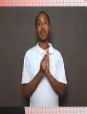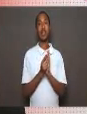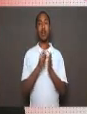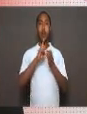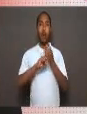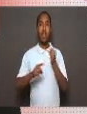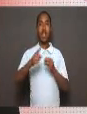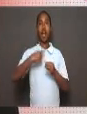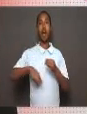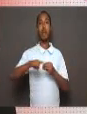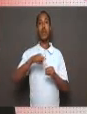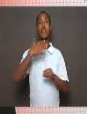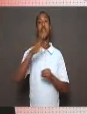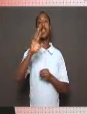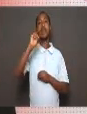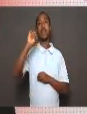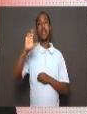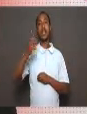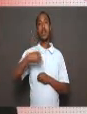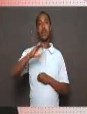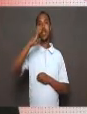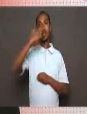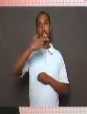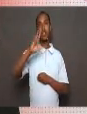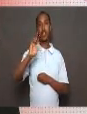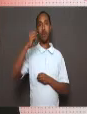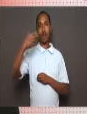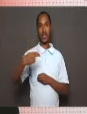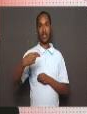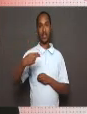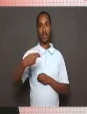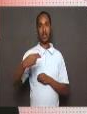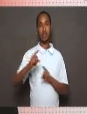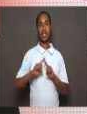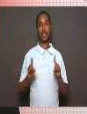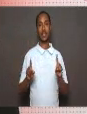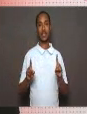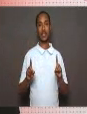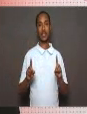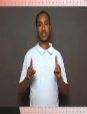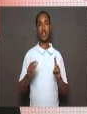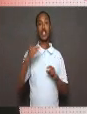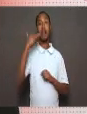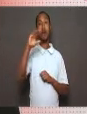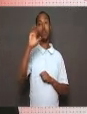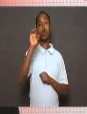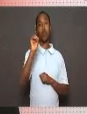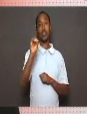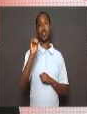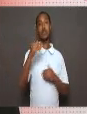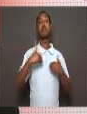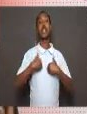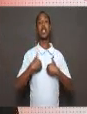example, there are only about 50 milliliters of methanol. However, the amount